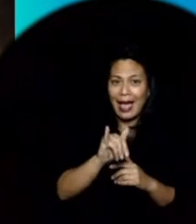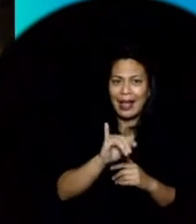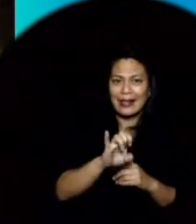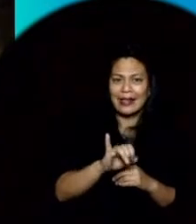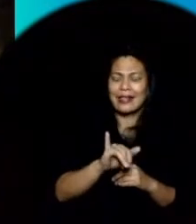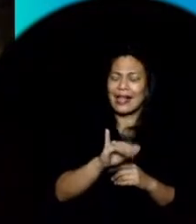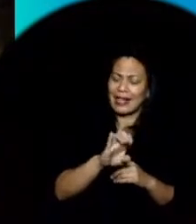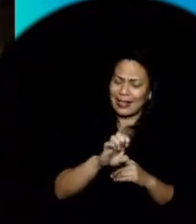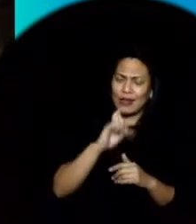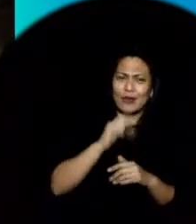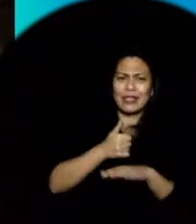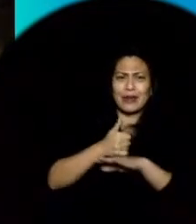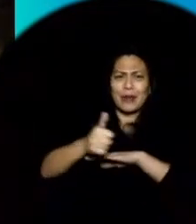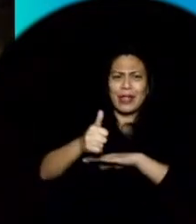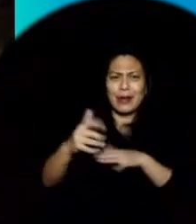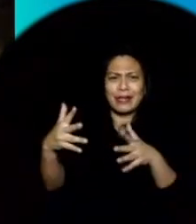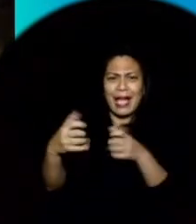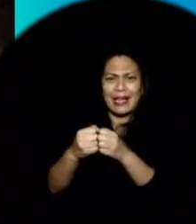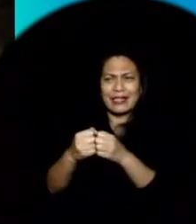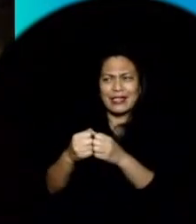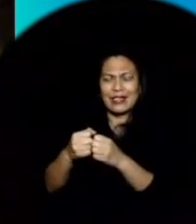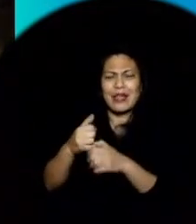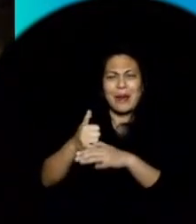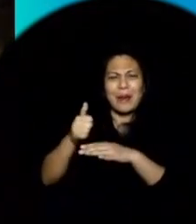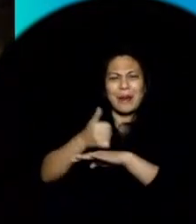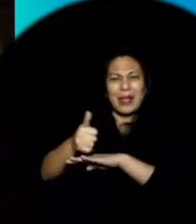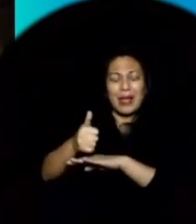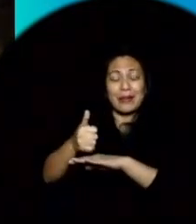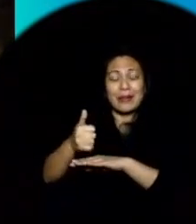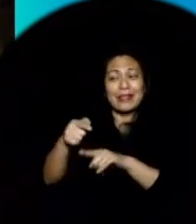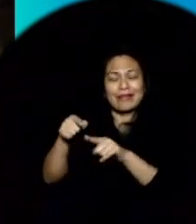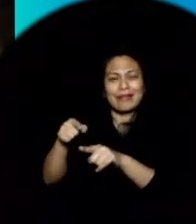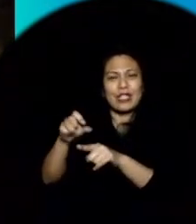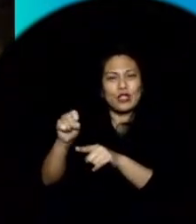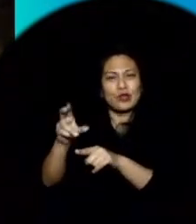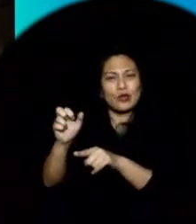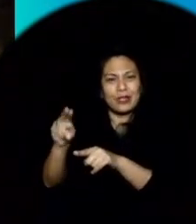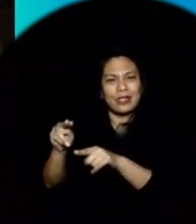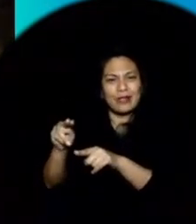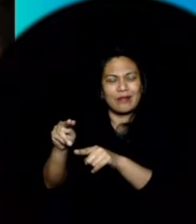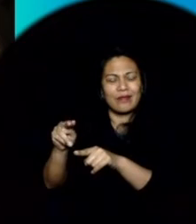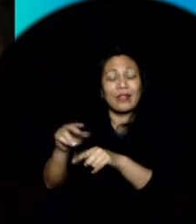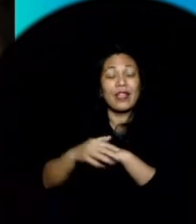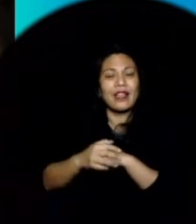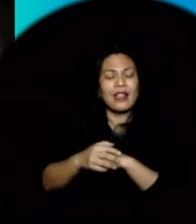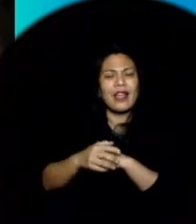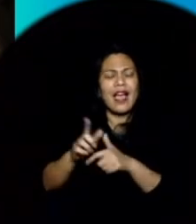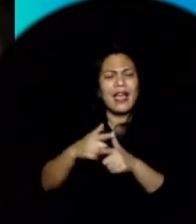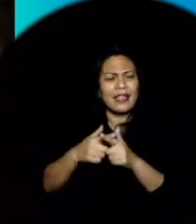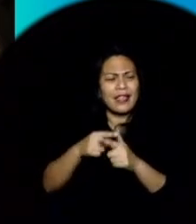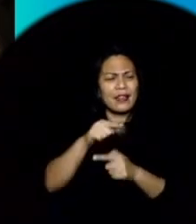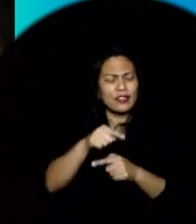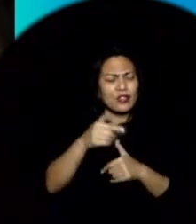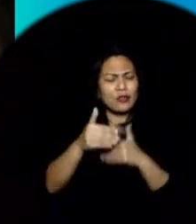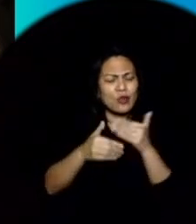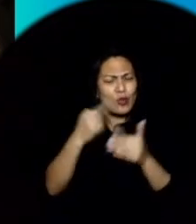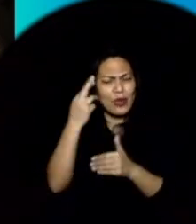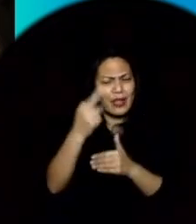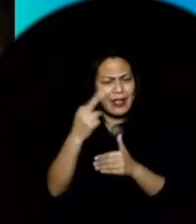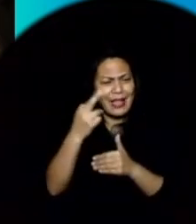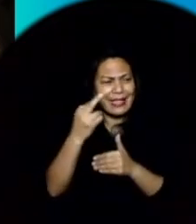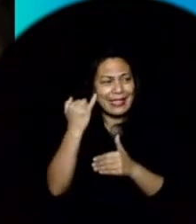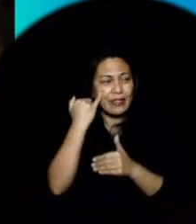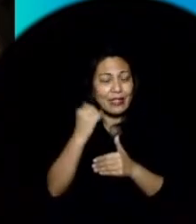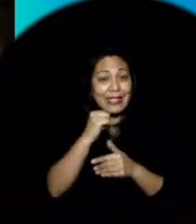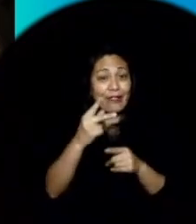Hallie blames the whole accident on Susan, so she doesn't care to get involved in solving the puzzle. Then she realizes